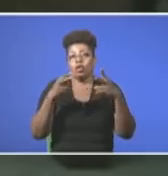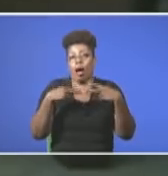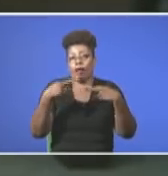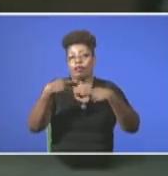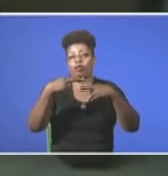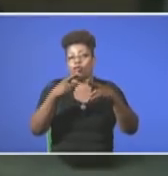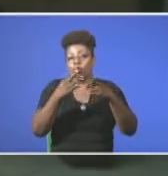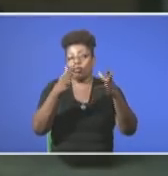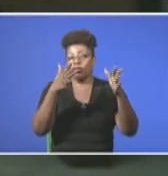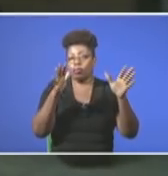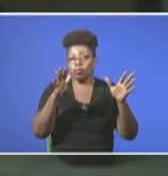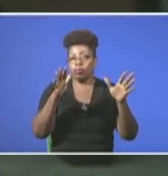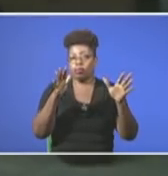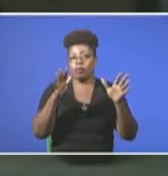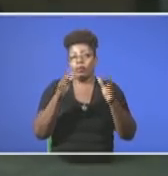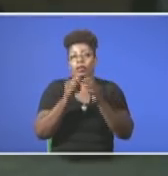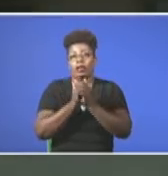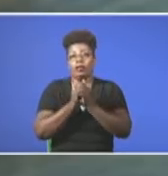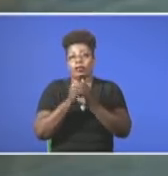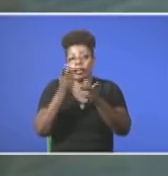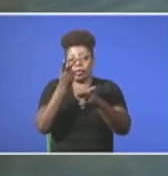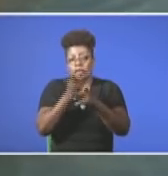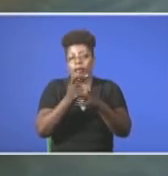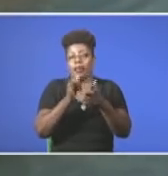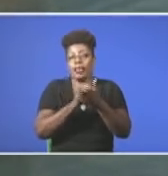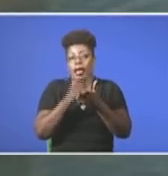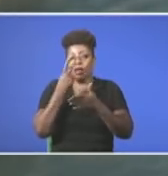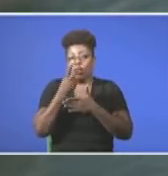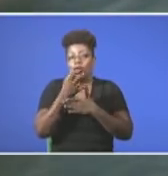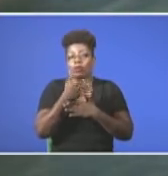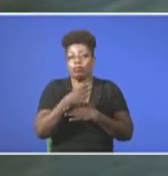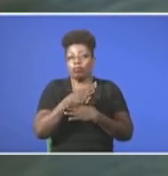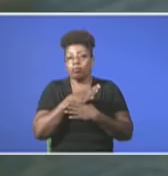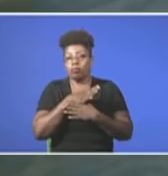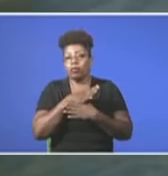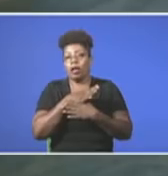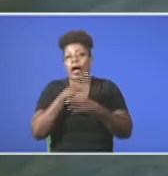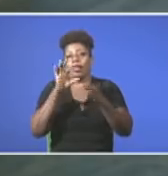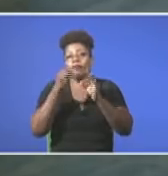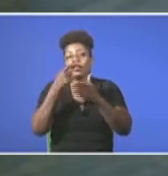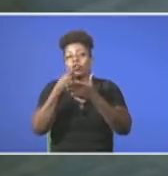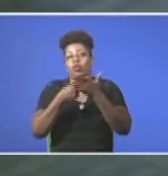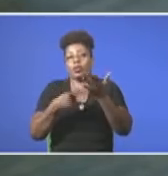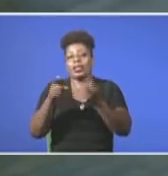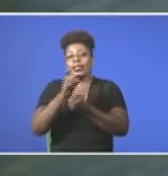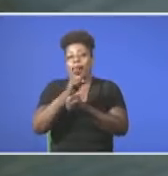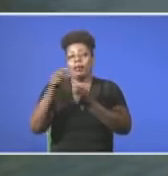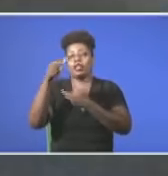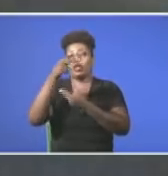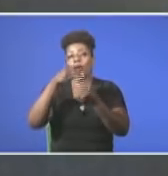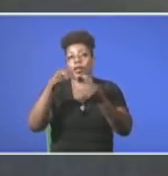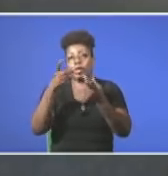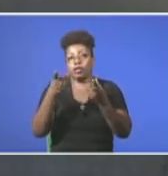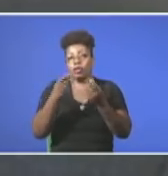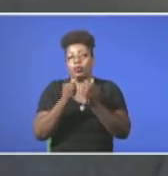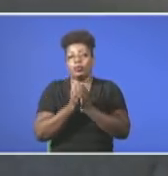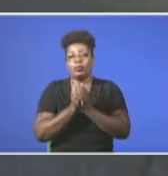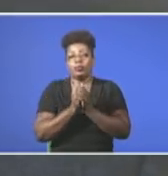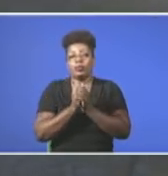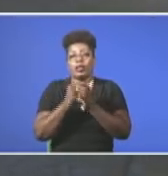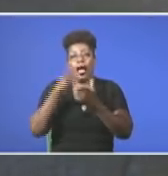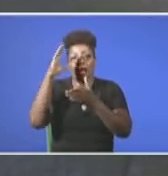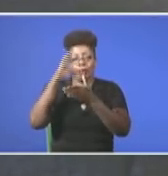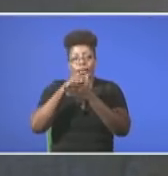glazing, everything is there. Maintain that look and repair with the hurricane damage. Secondly, I believe then